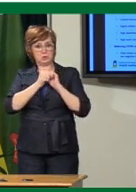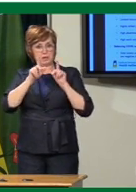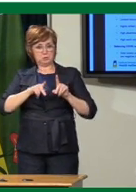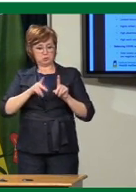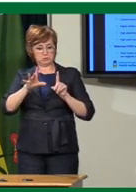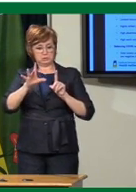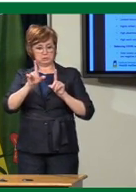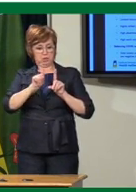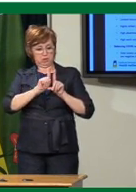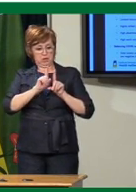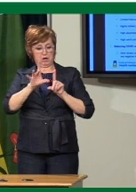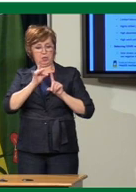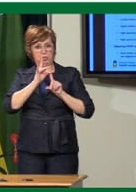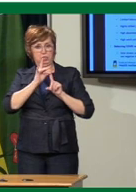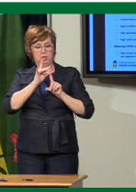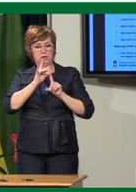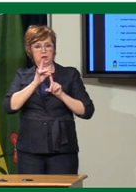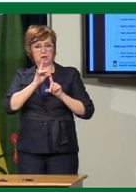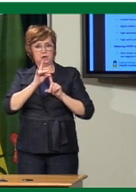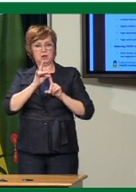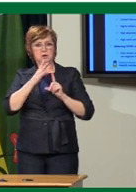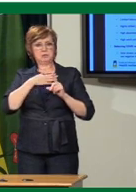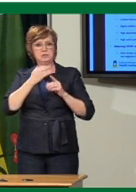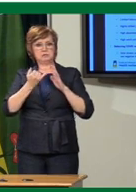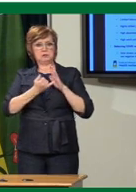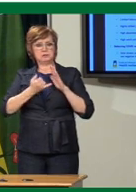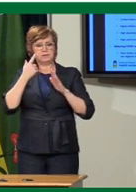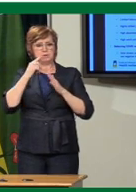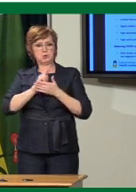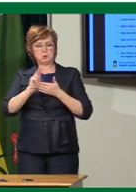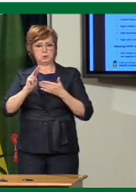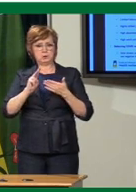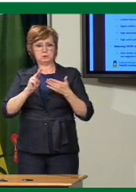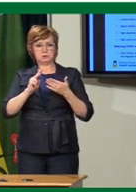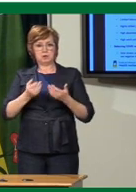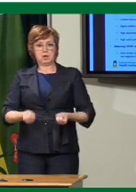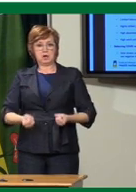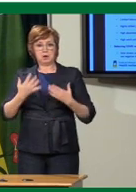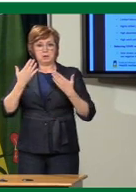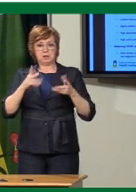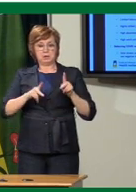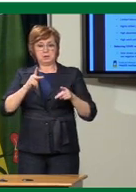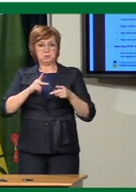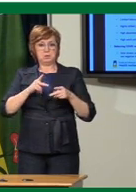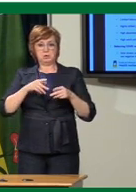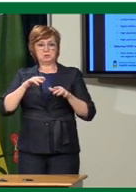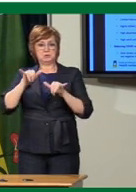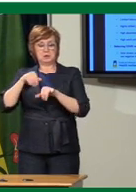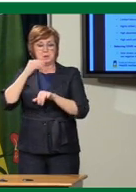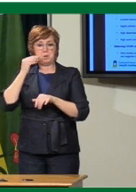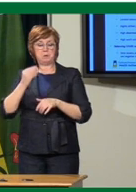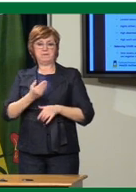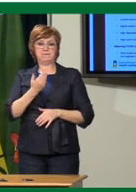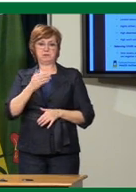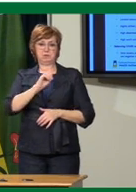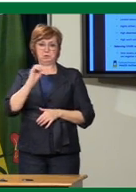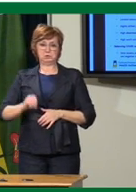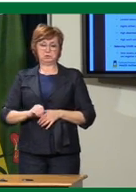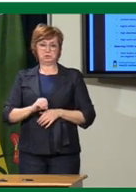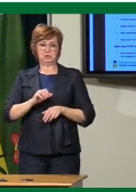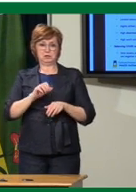notice. So we have the major challenge of trying to surge resources to supplement the workforce in order to be able